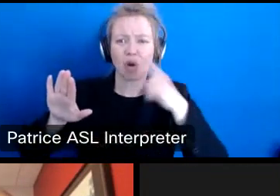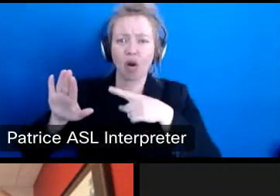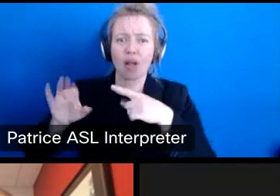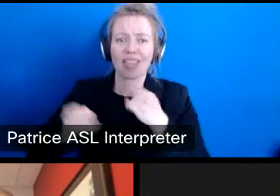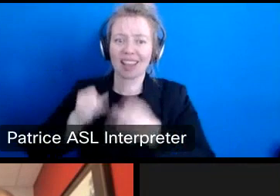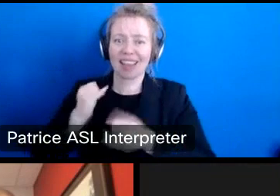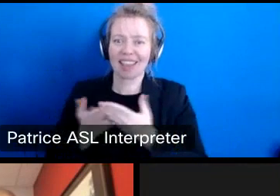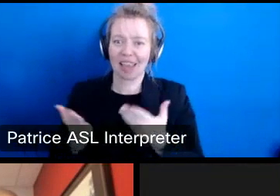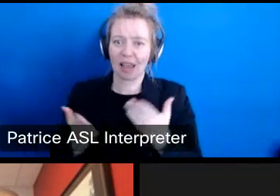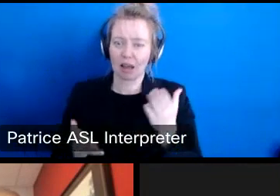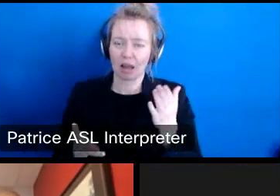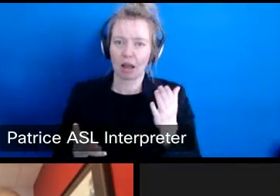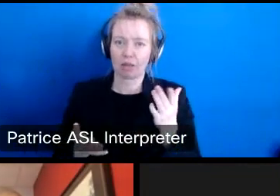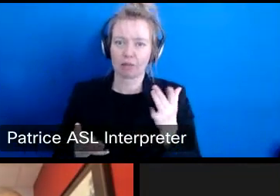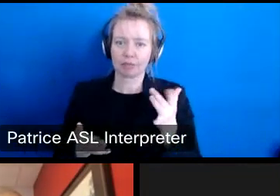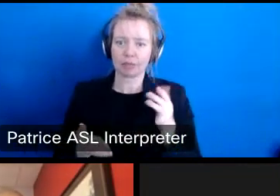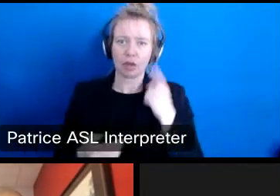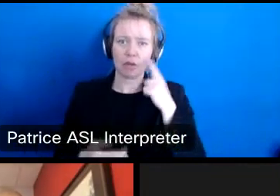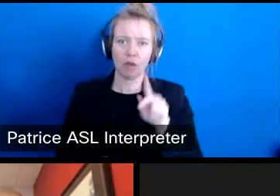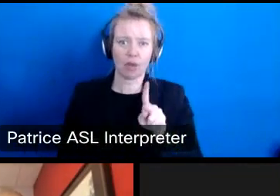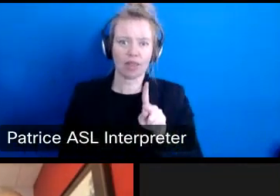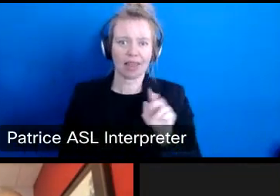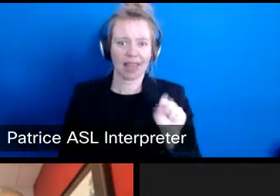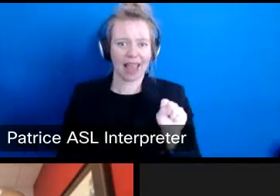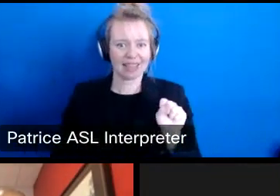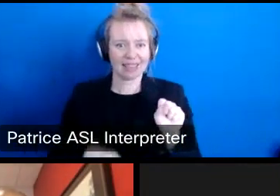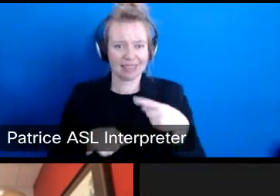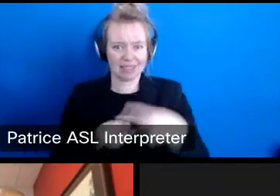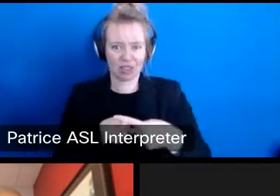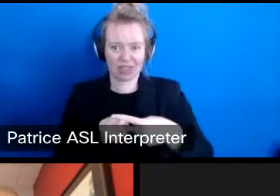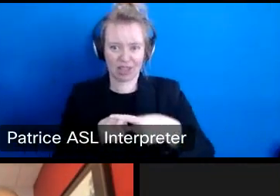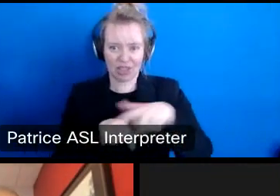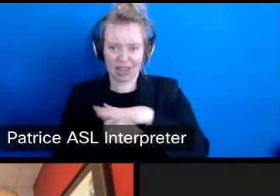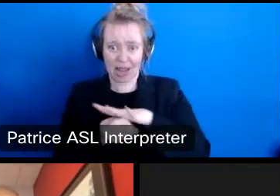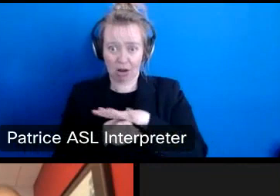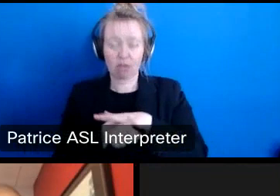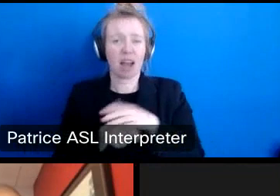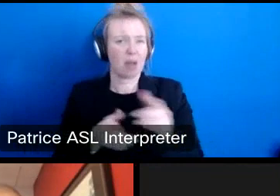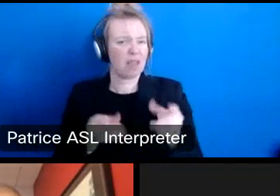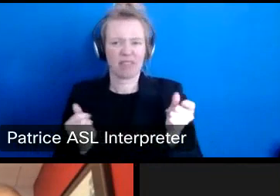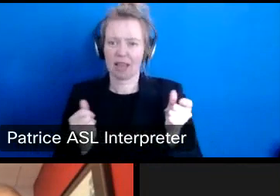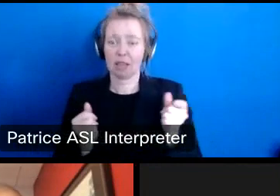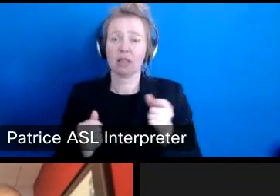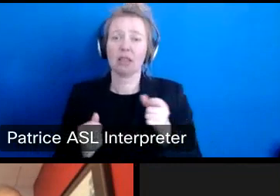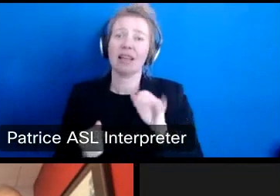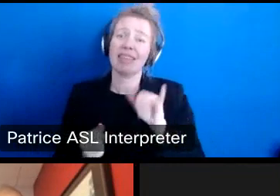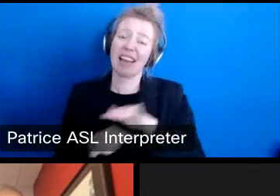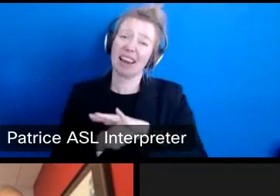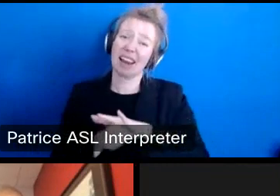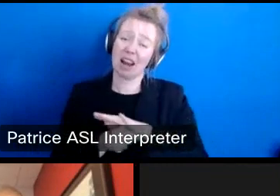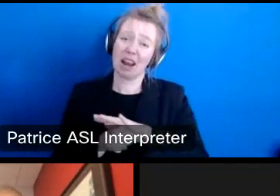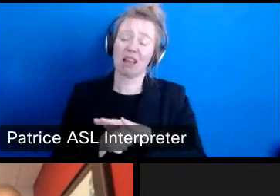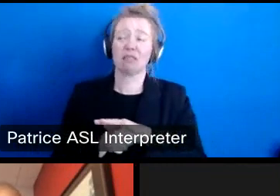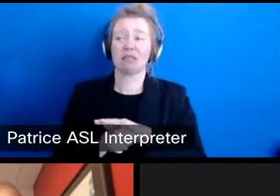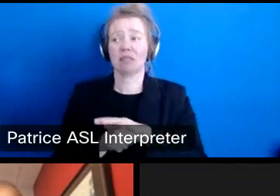was on the speed camera at 9th in Kansas. Oh, And thank you, I'll be Director. very quick on that. Commissioner CC, that's an area that has